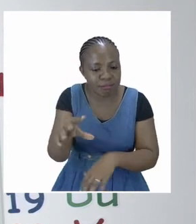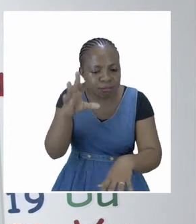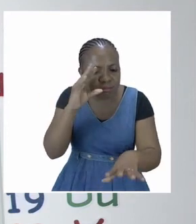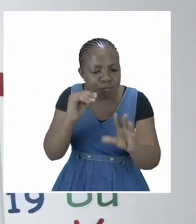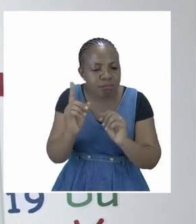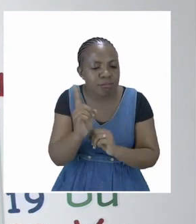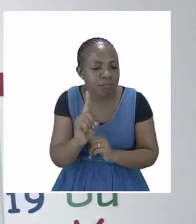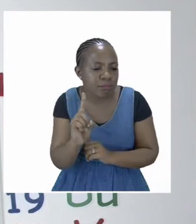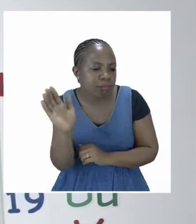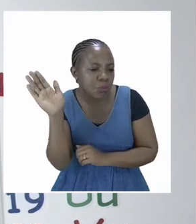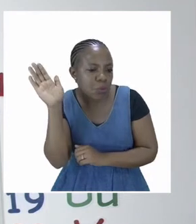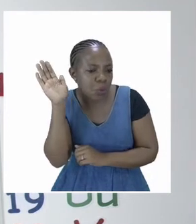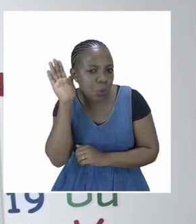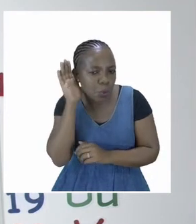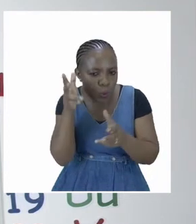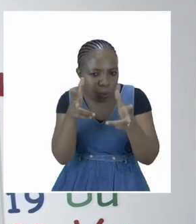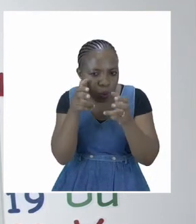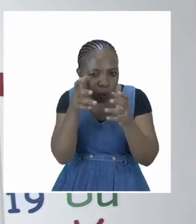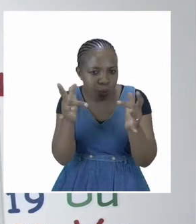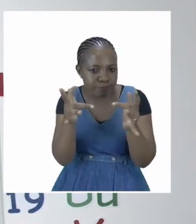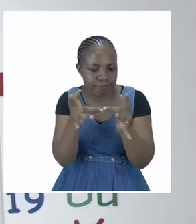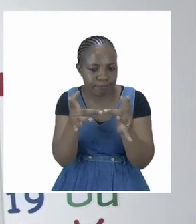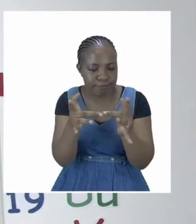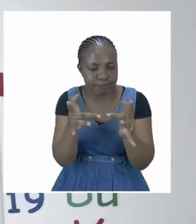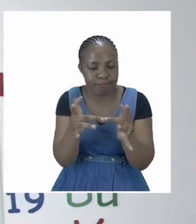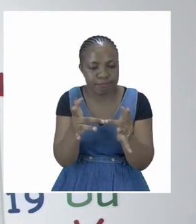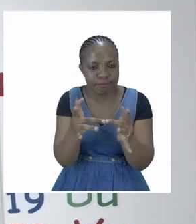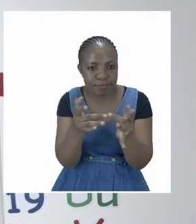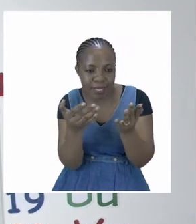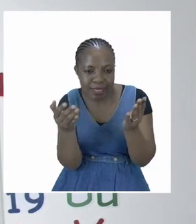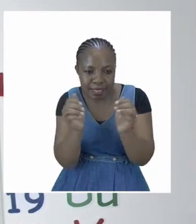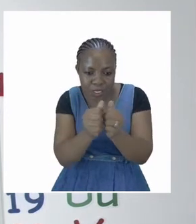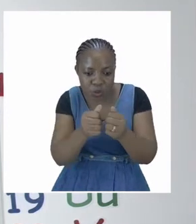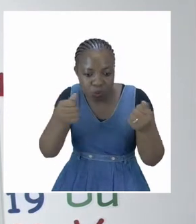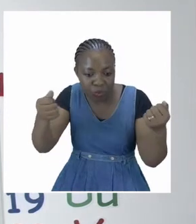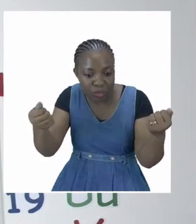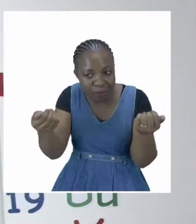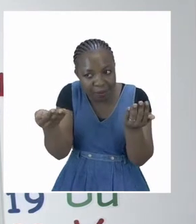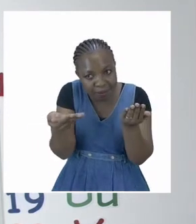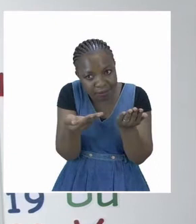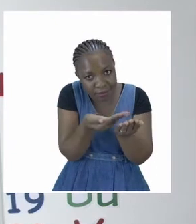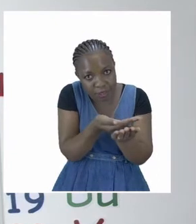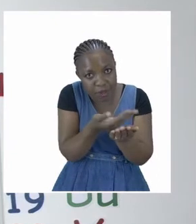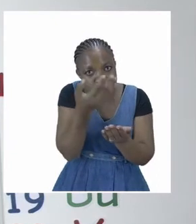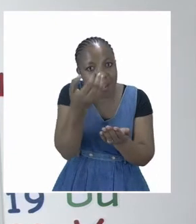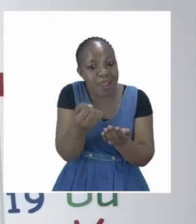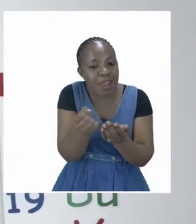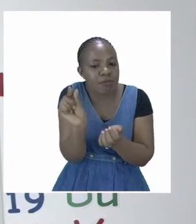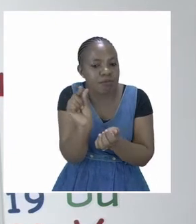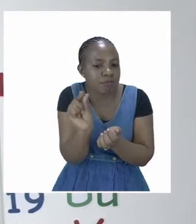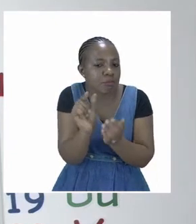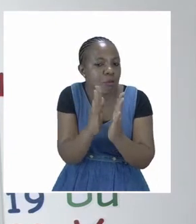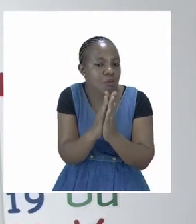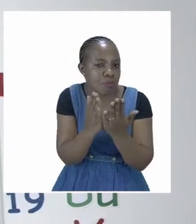or watching online. Inside the newspapers, there is an insert of the lesson